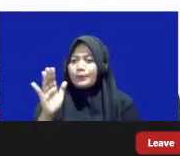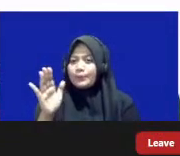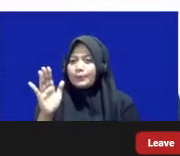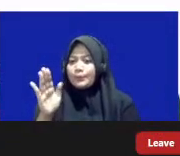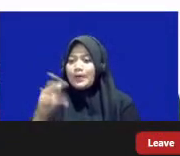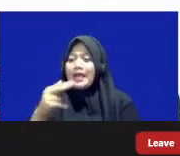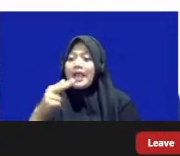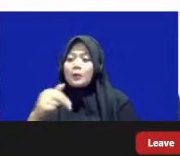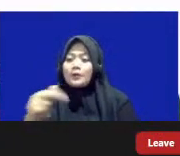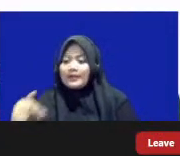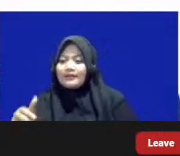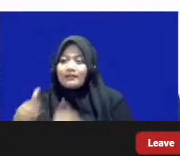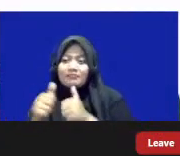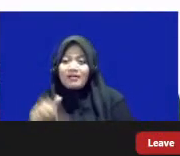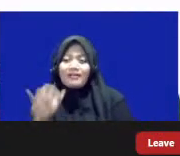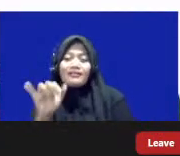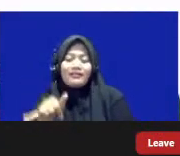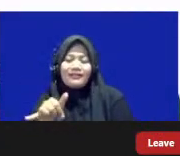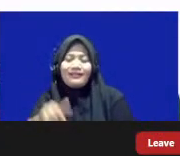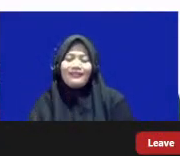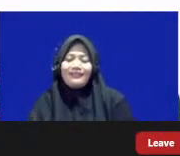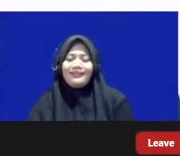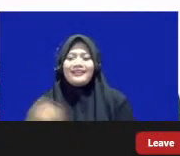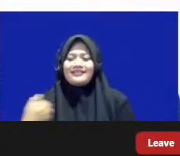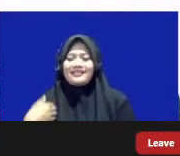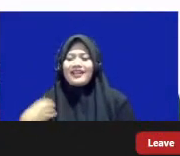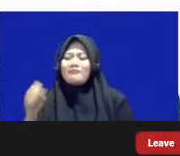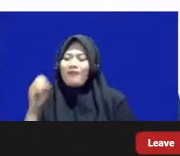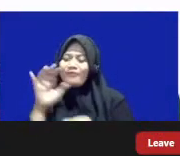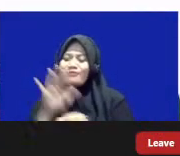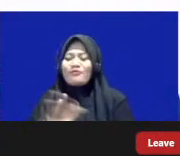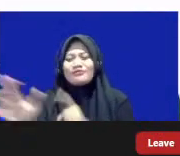between. But I have realized